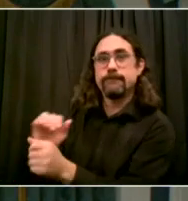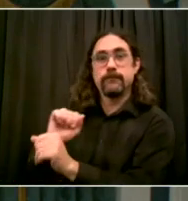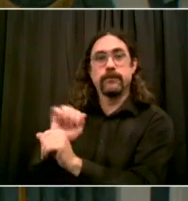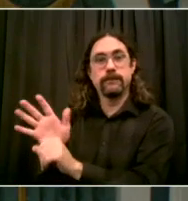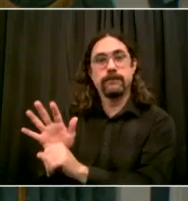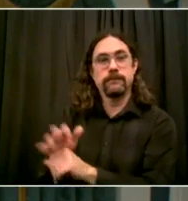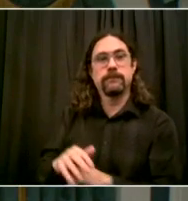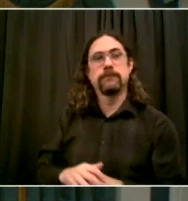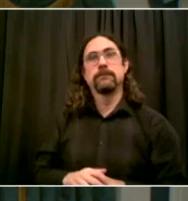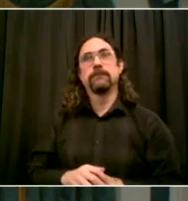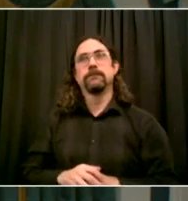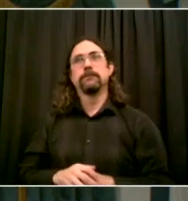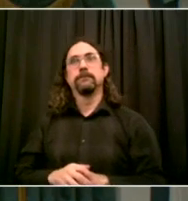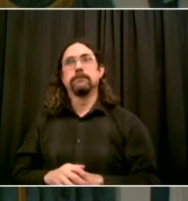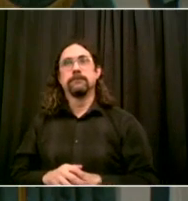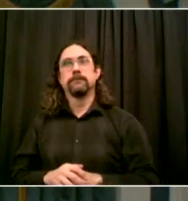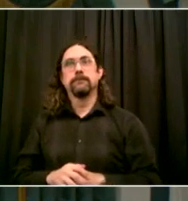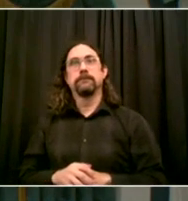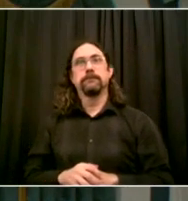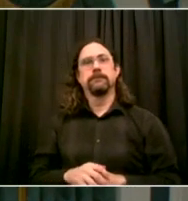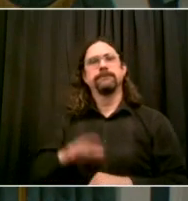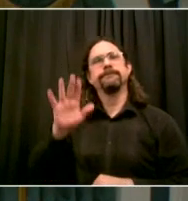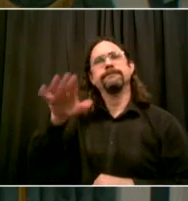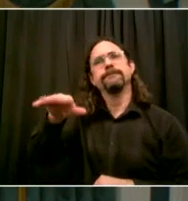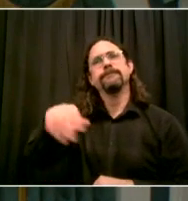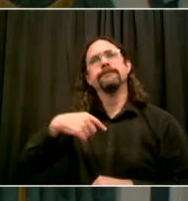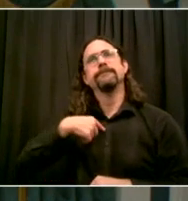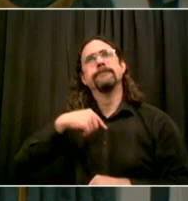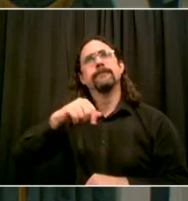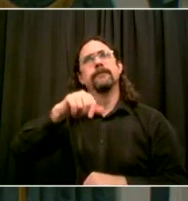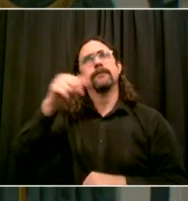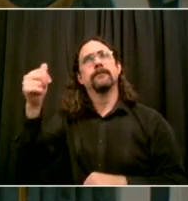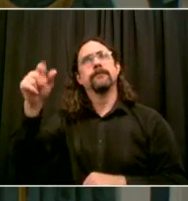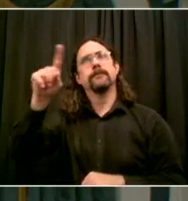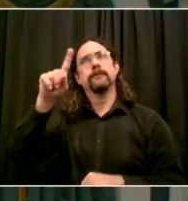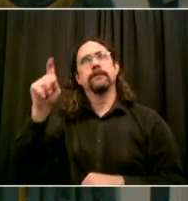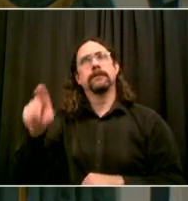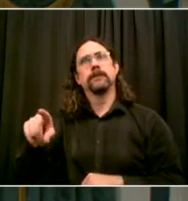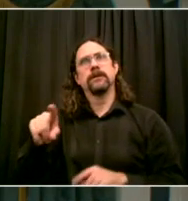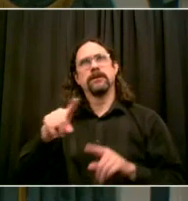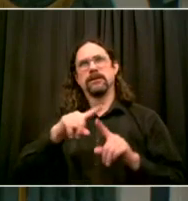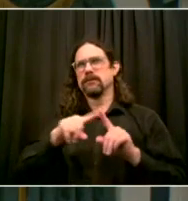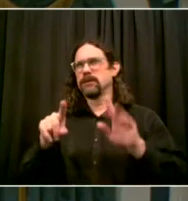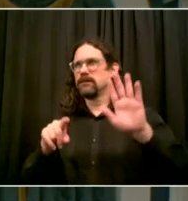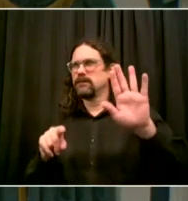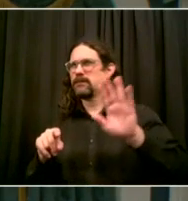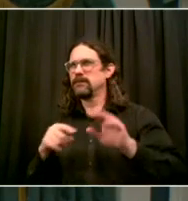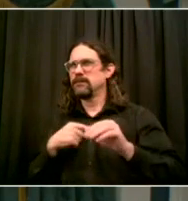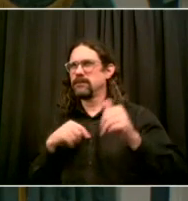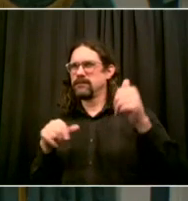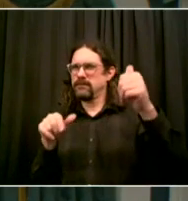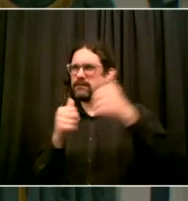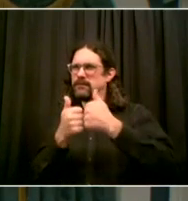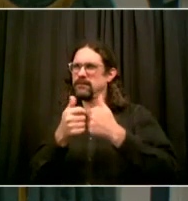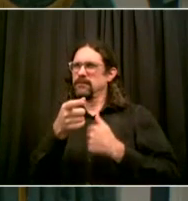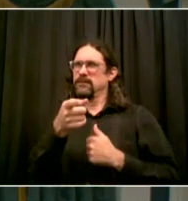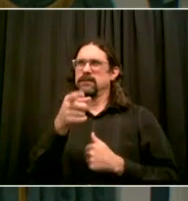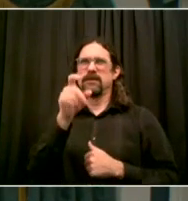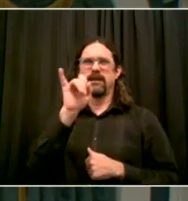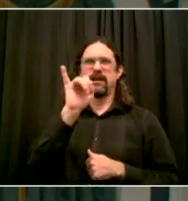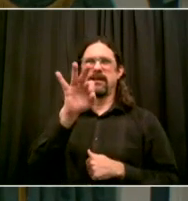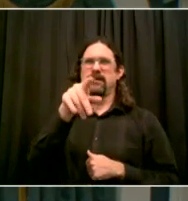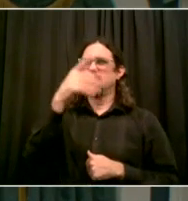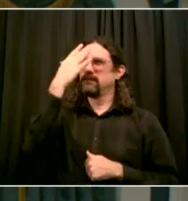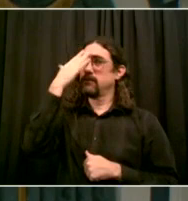coming from and we're having trouble analyzing them, isn't it a little too late? I mean, should you, at this point,